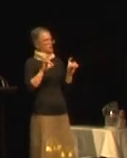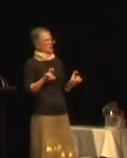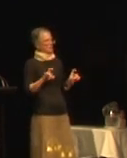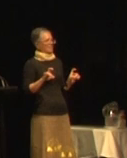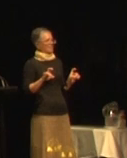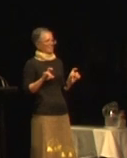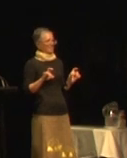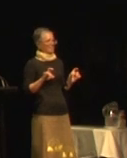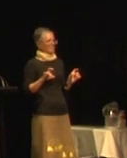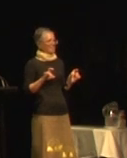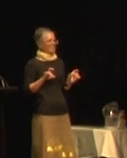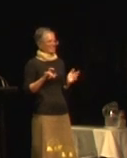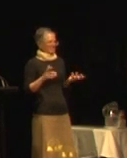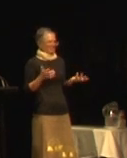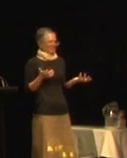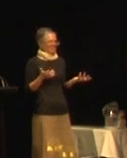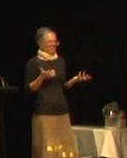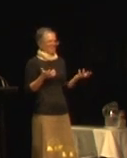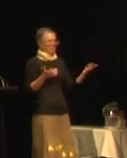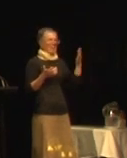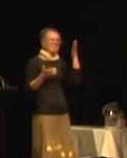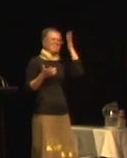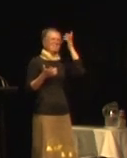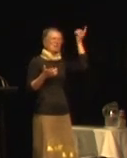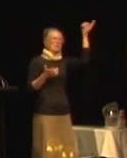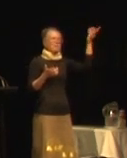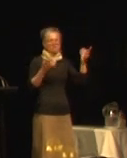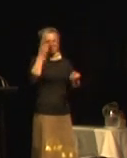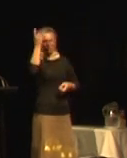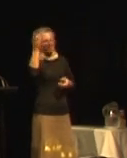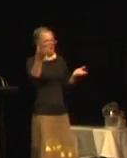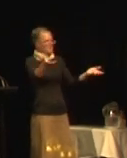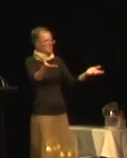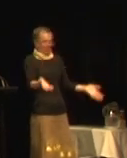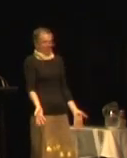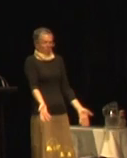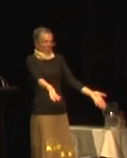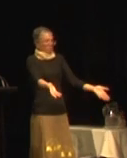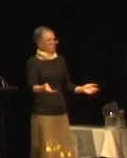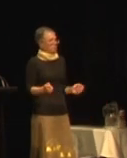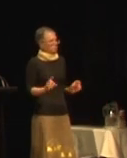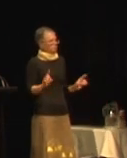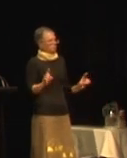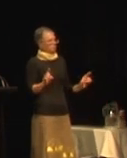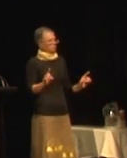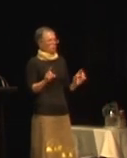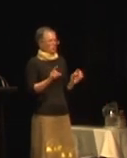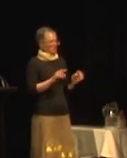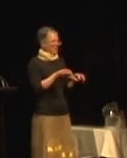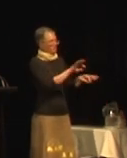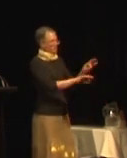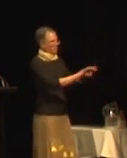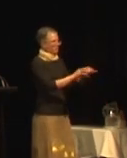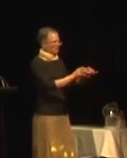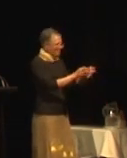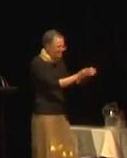kind of institution a 12-year-old would invent from scratch to save the world. It's like, oh, okay, that's righteous. And start